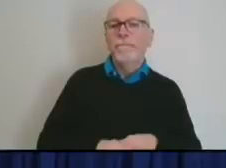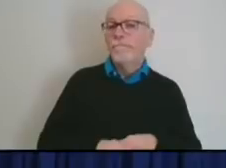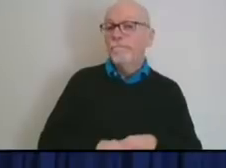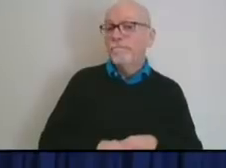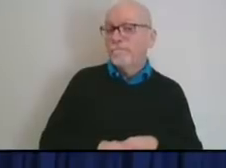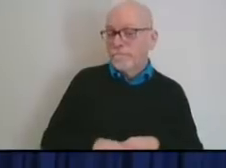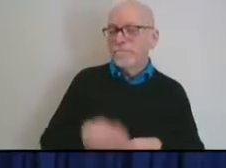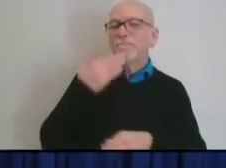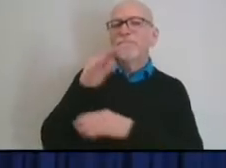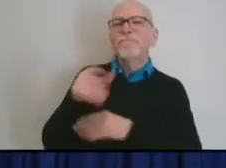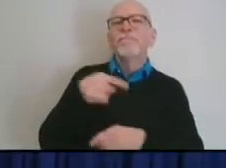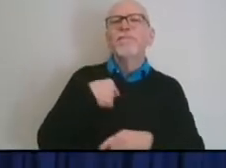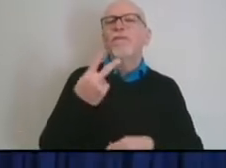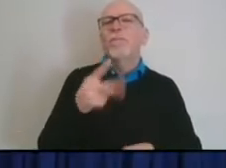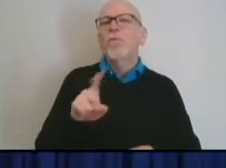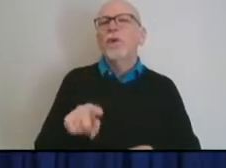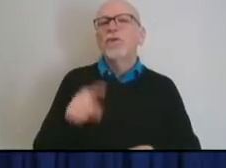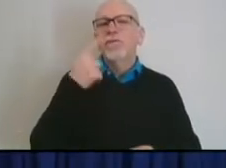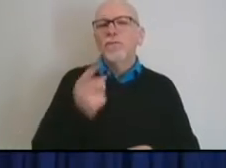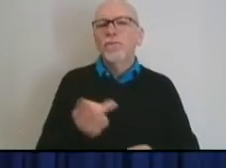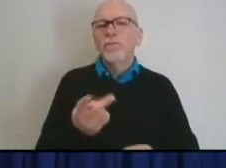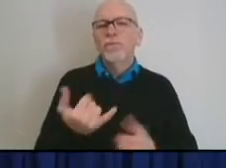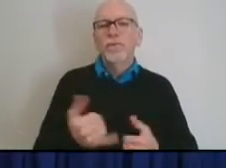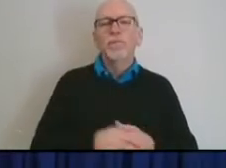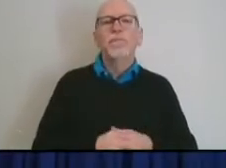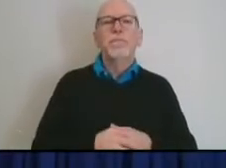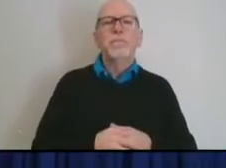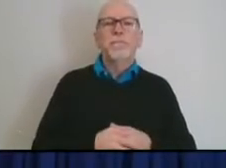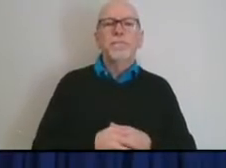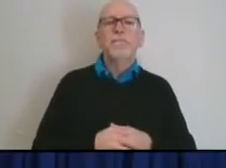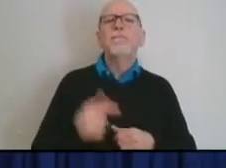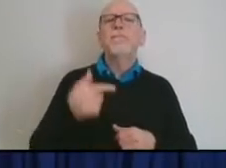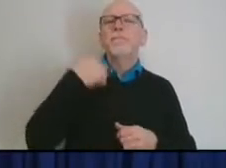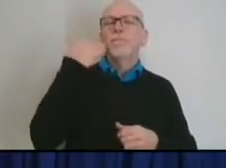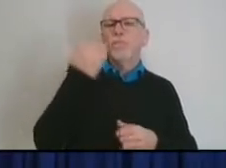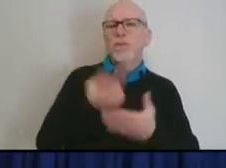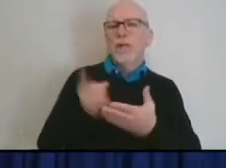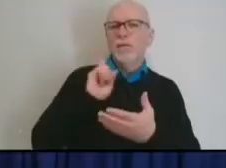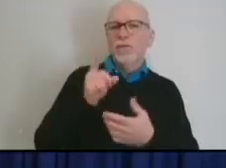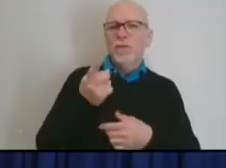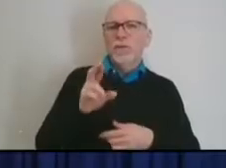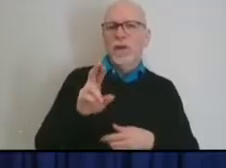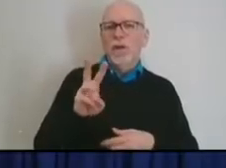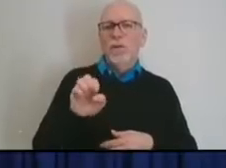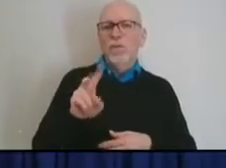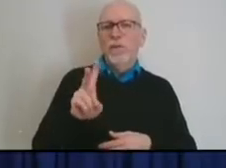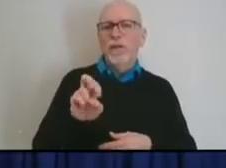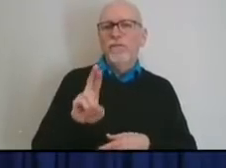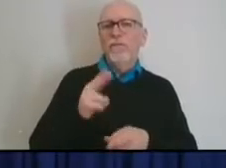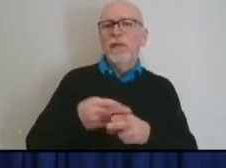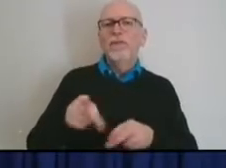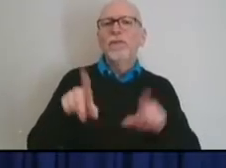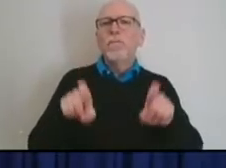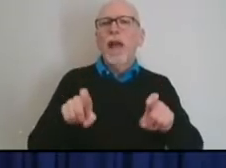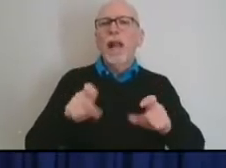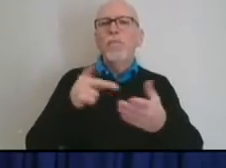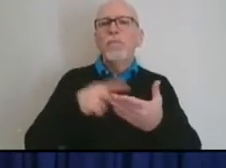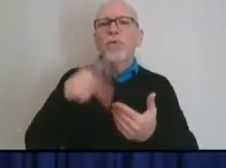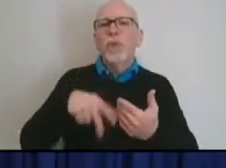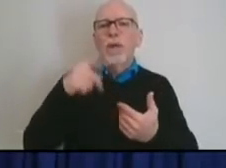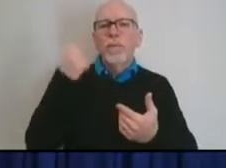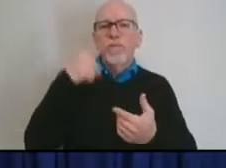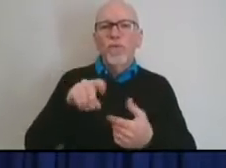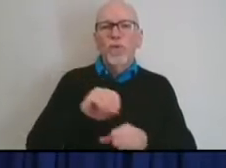Good afternoon. Just had a couple questions for you all today. Uh-huh. I know last week Dr. Weaver mentioned a pilot program for getting